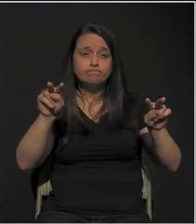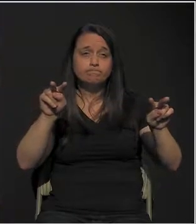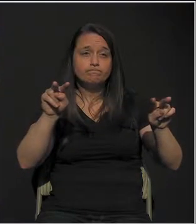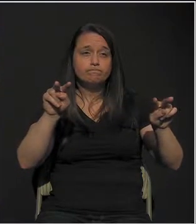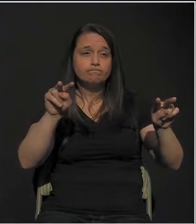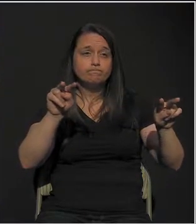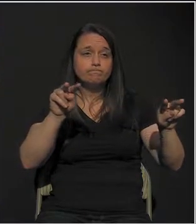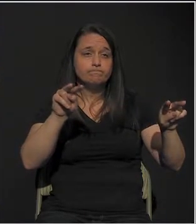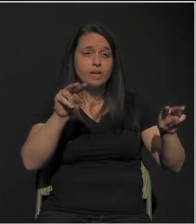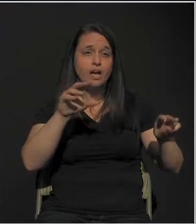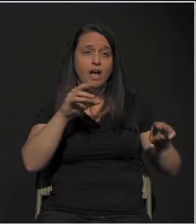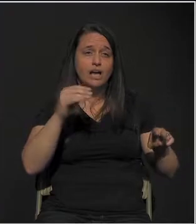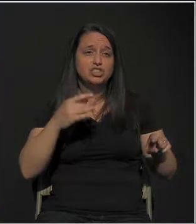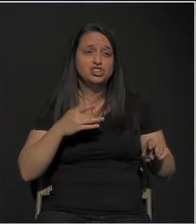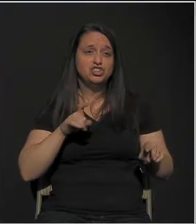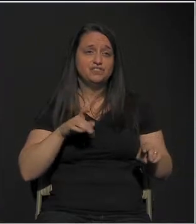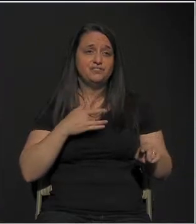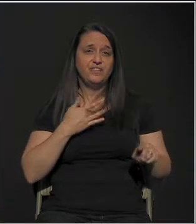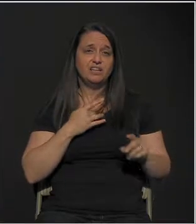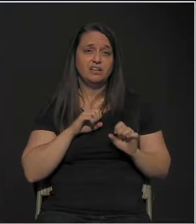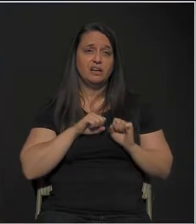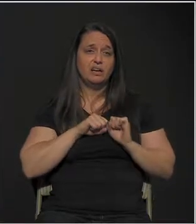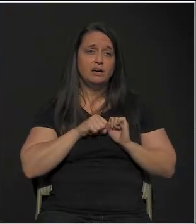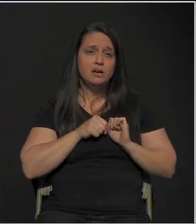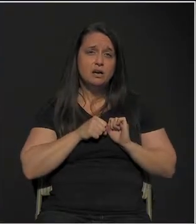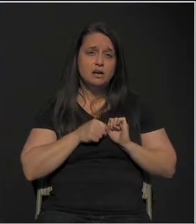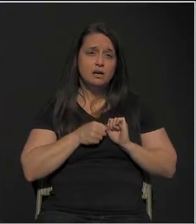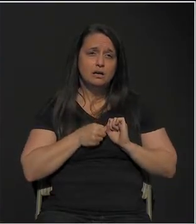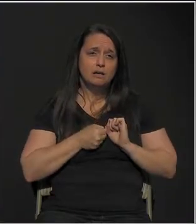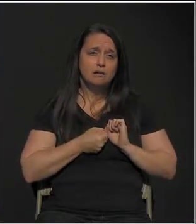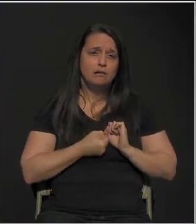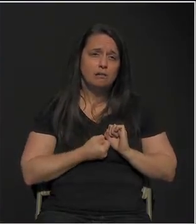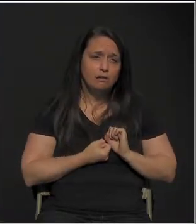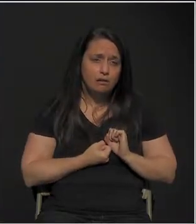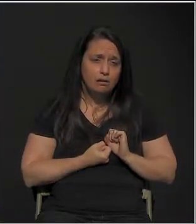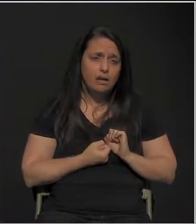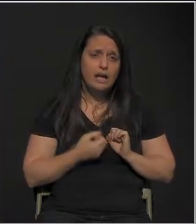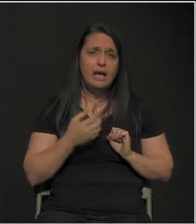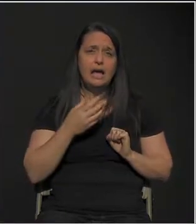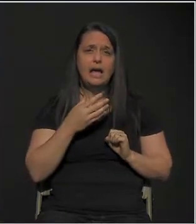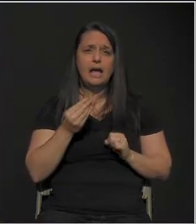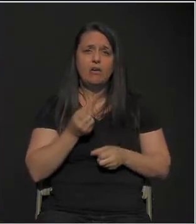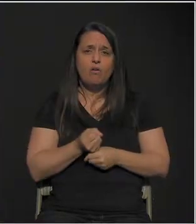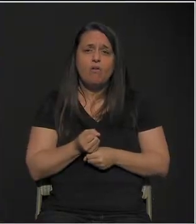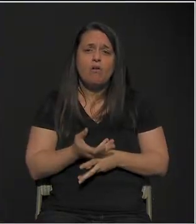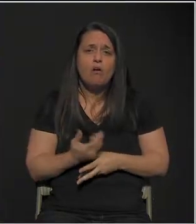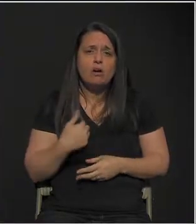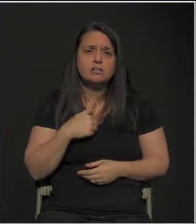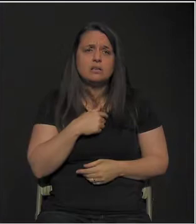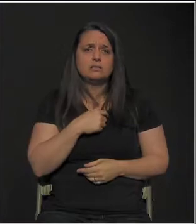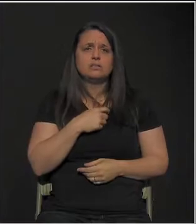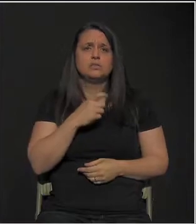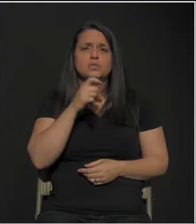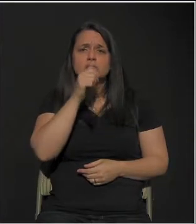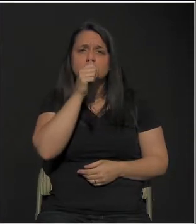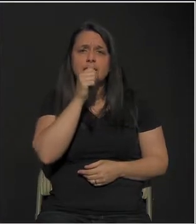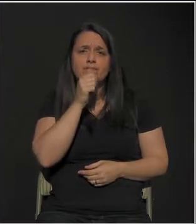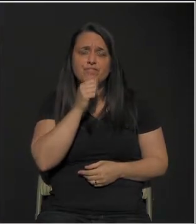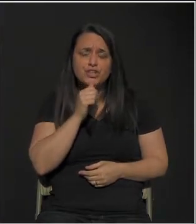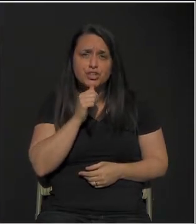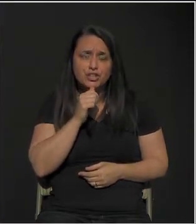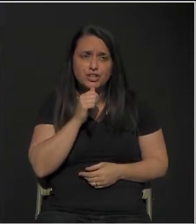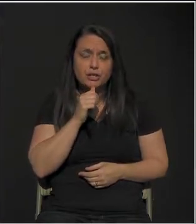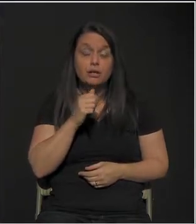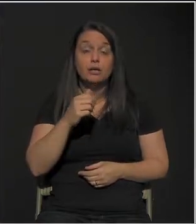and it should break our hearts and cause us to suffer. Because the good news is that